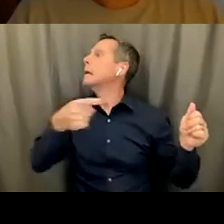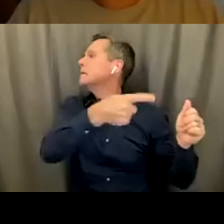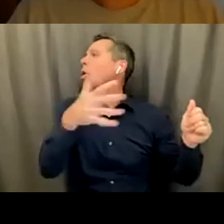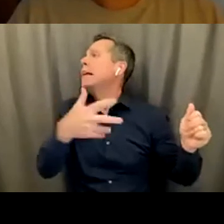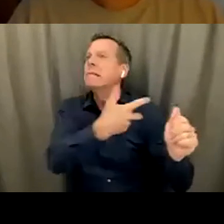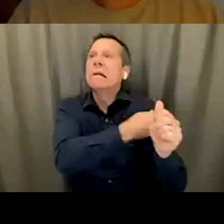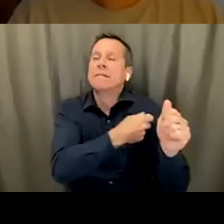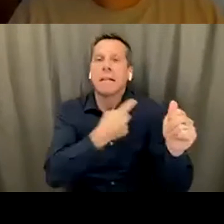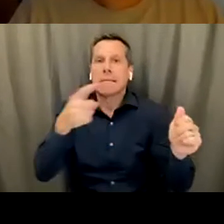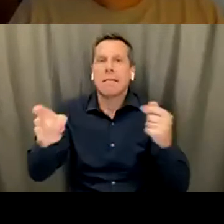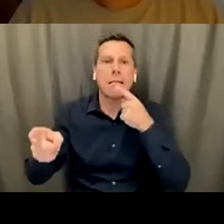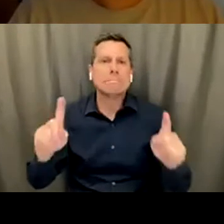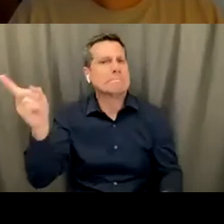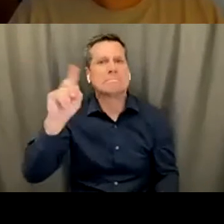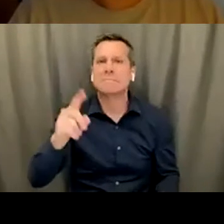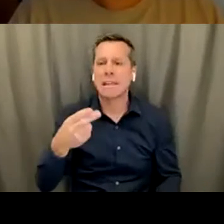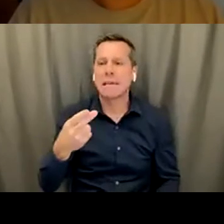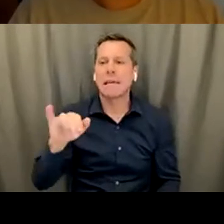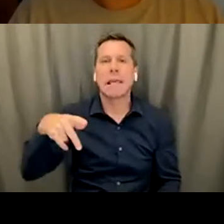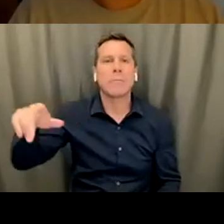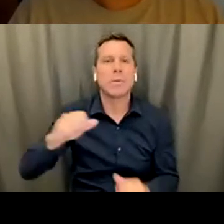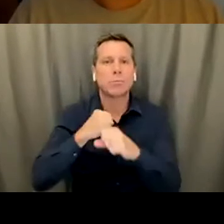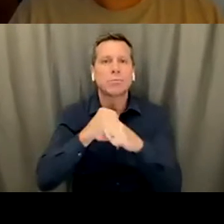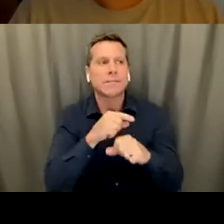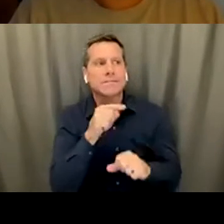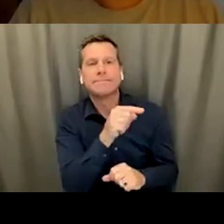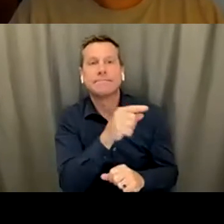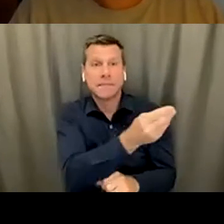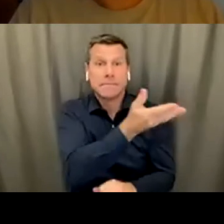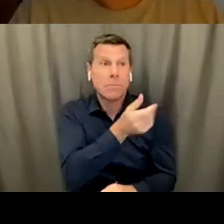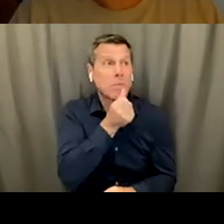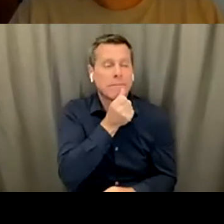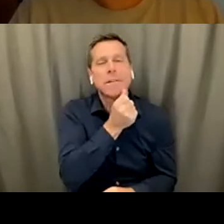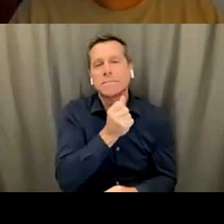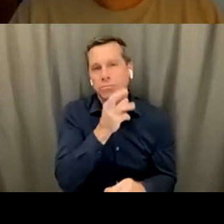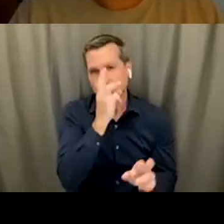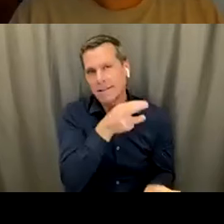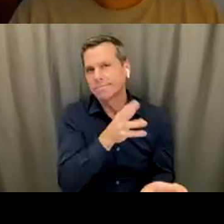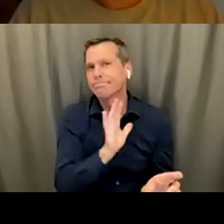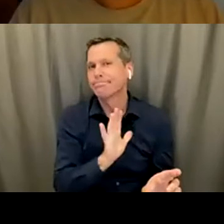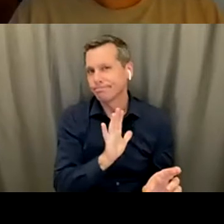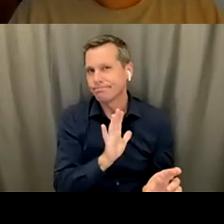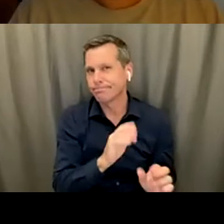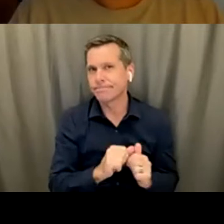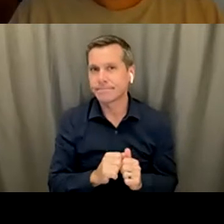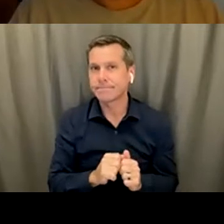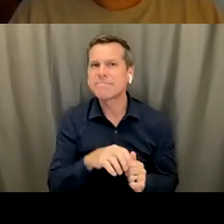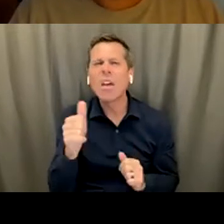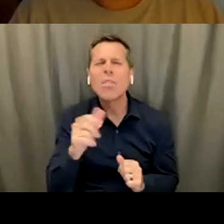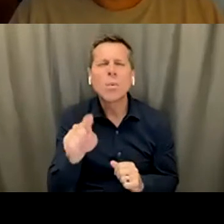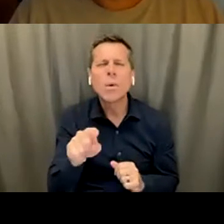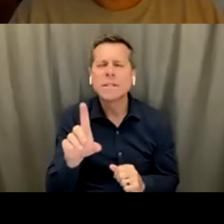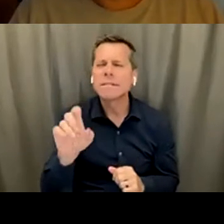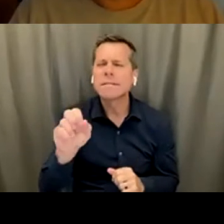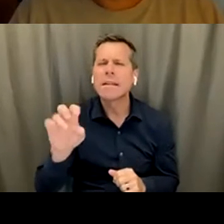record is a medical record and is protected by HIPAA. We had a question on the line here. Is that Yeah, right? from David Balo. Oh, David, if you could